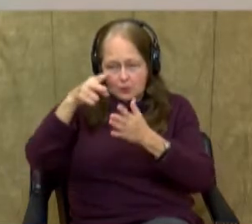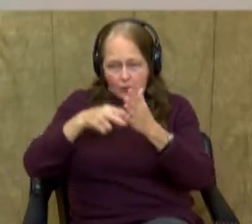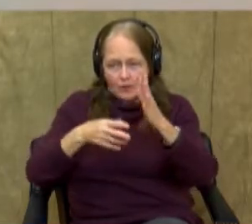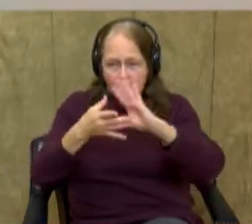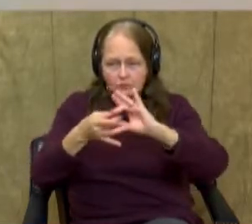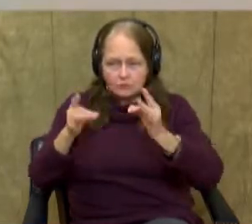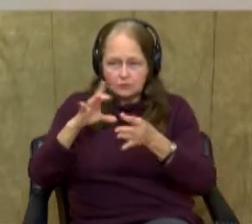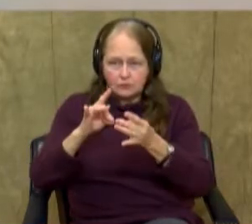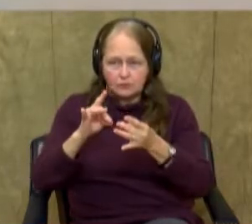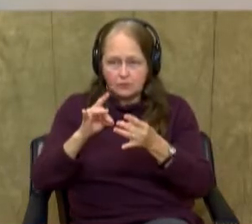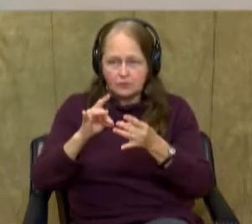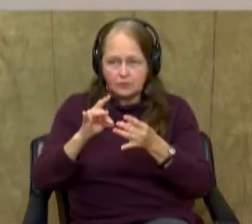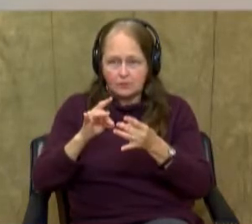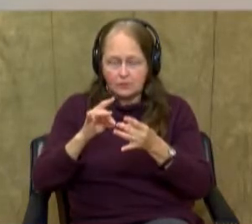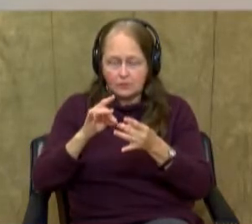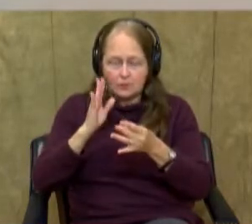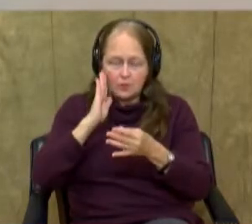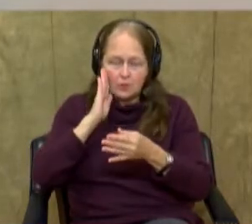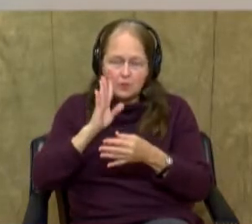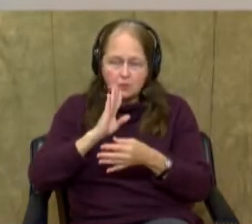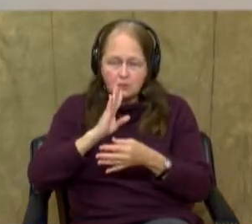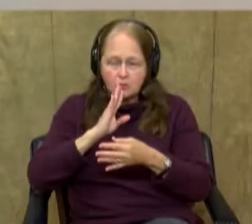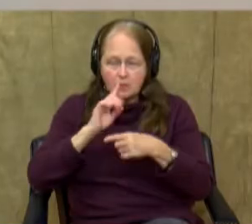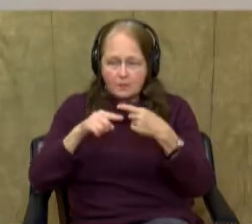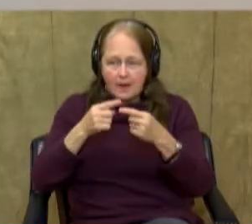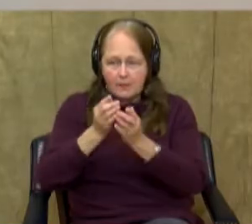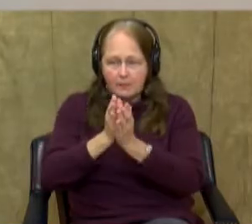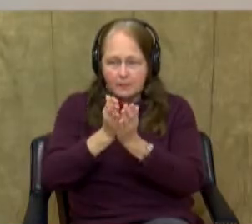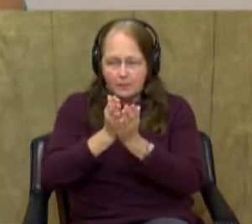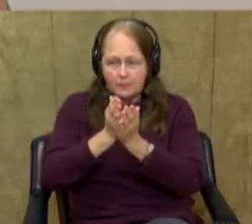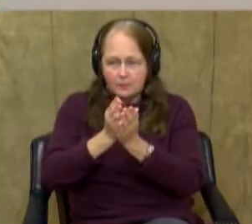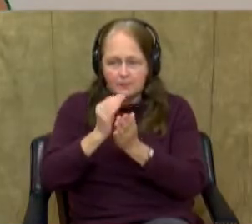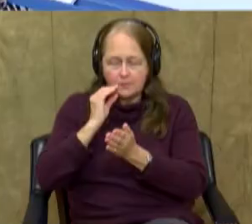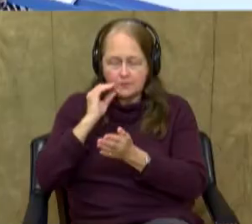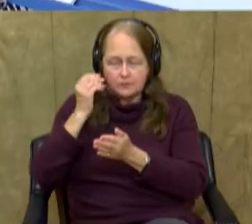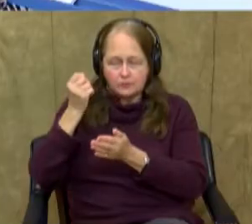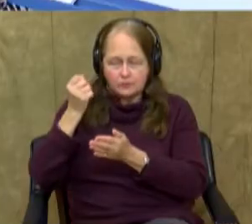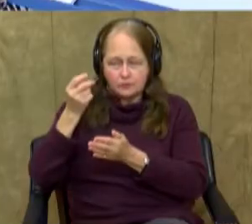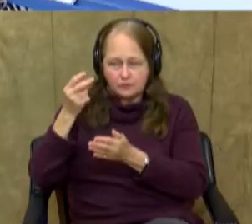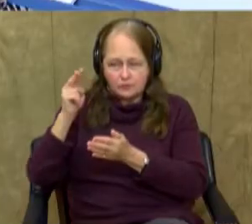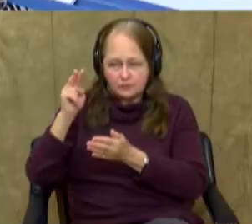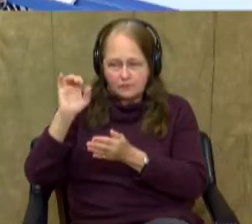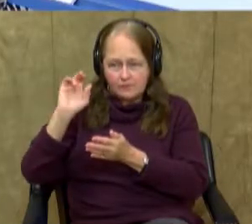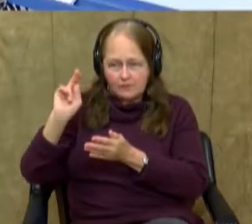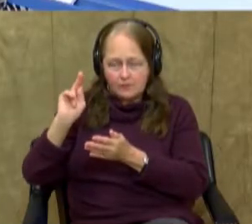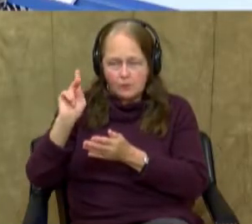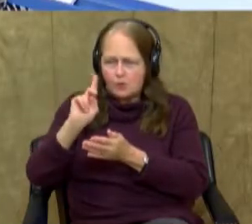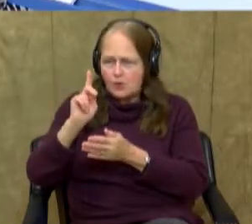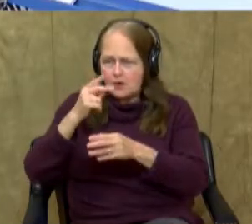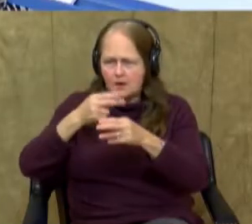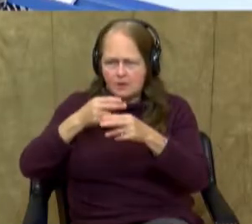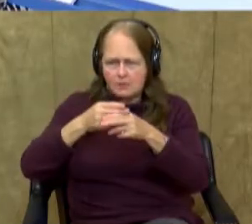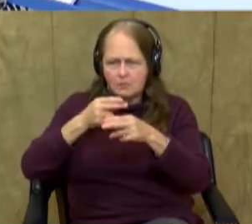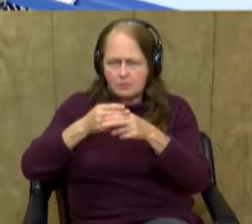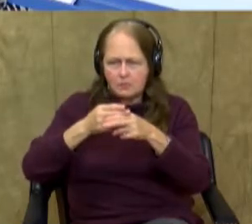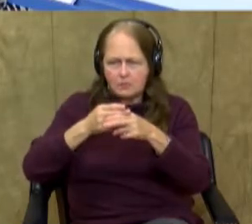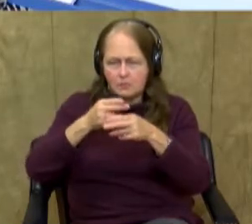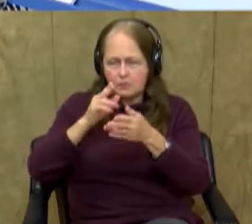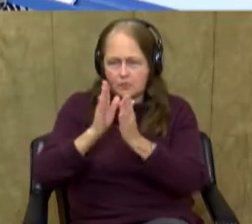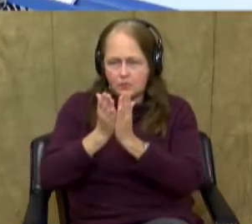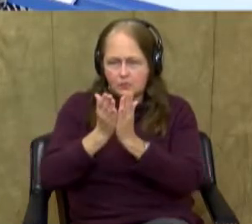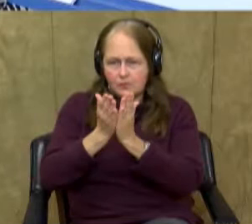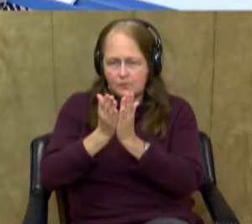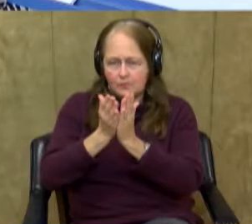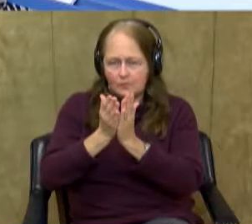today. But before we read our story, let's talk about our book. Miss Chabot, what do we call this part of our book? The front. And what is